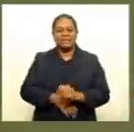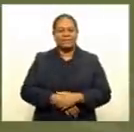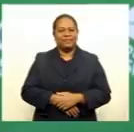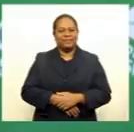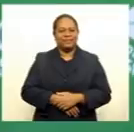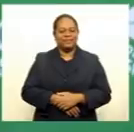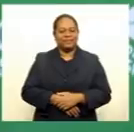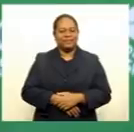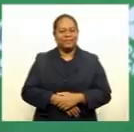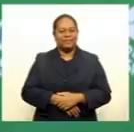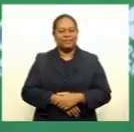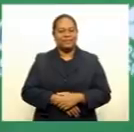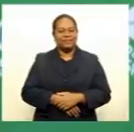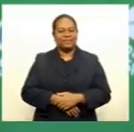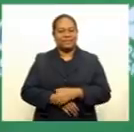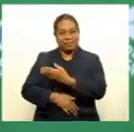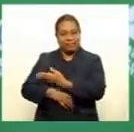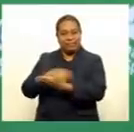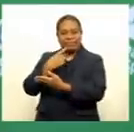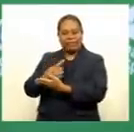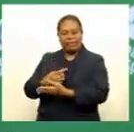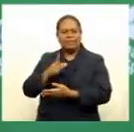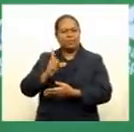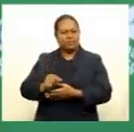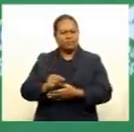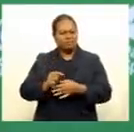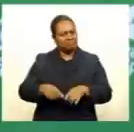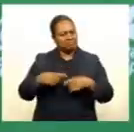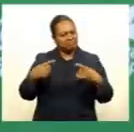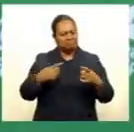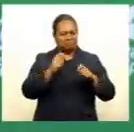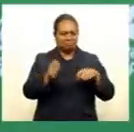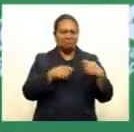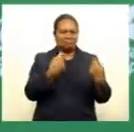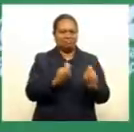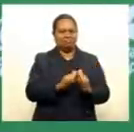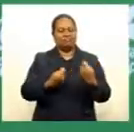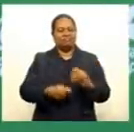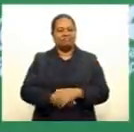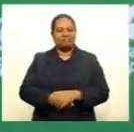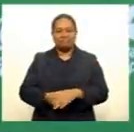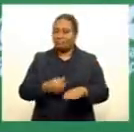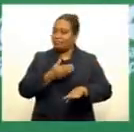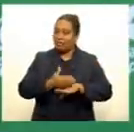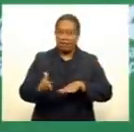boys bring something else, they're new, so